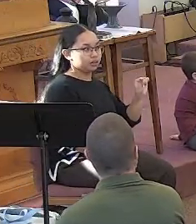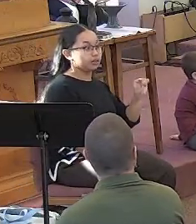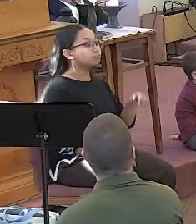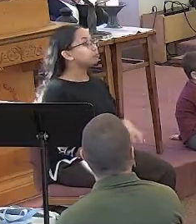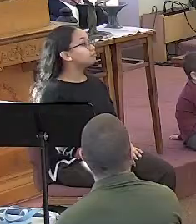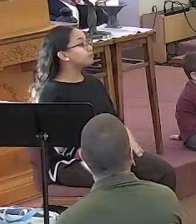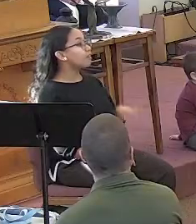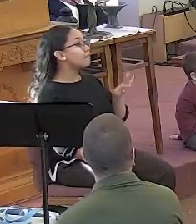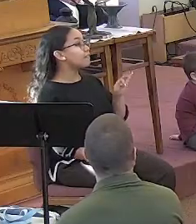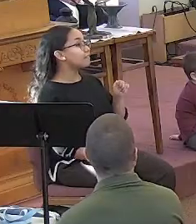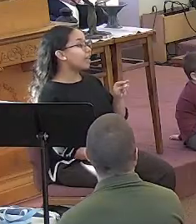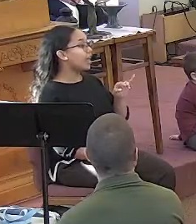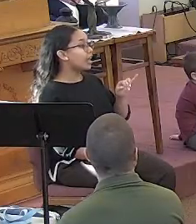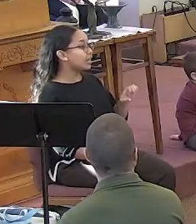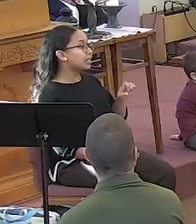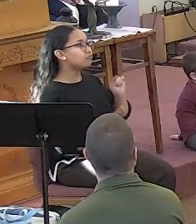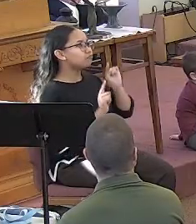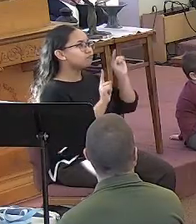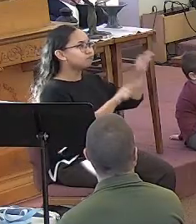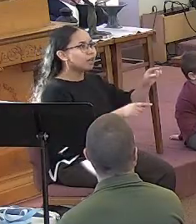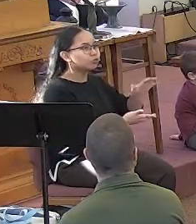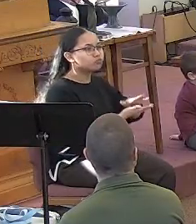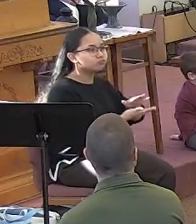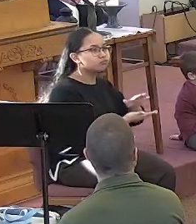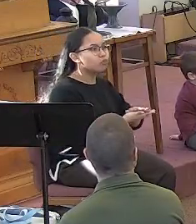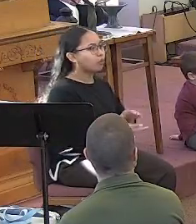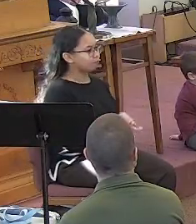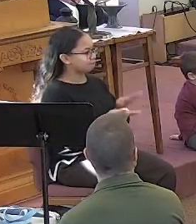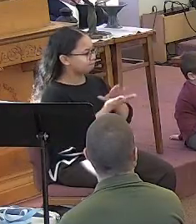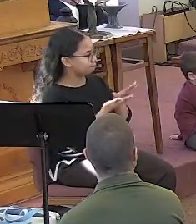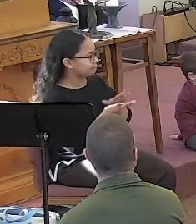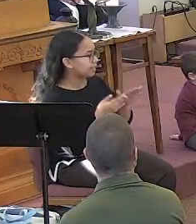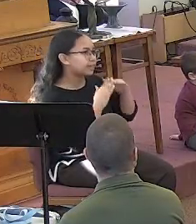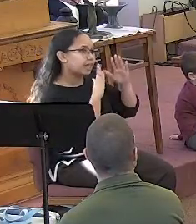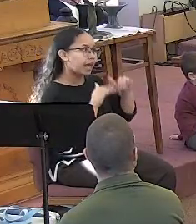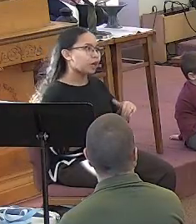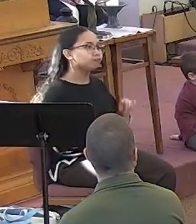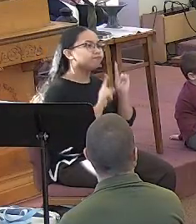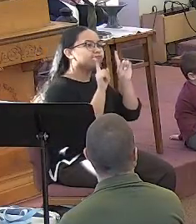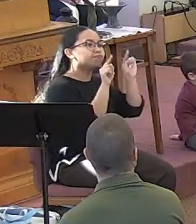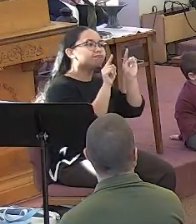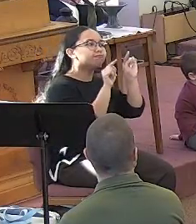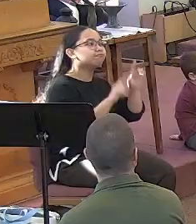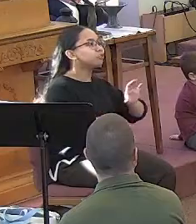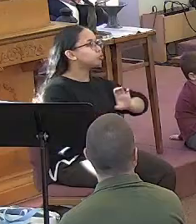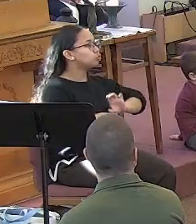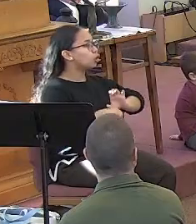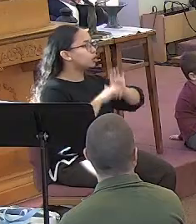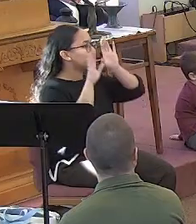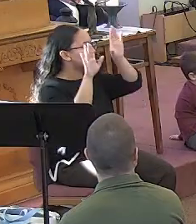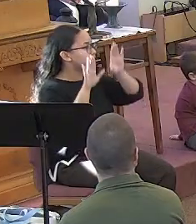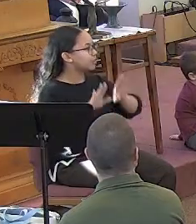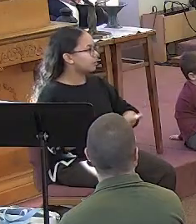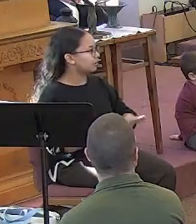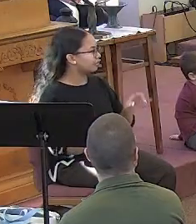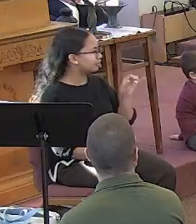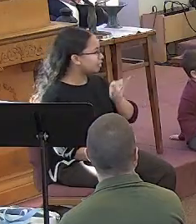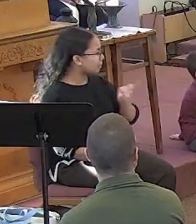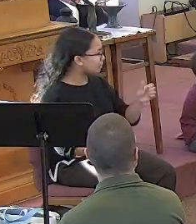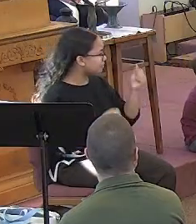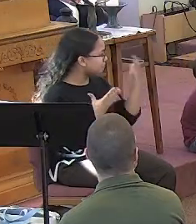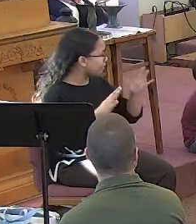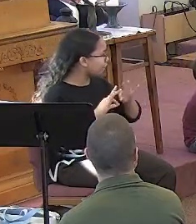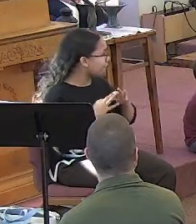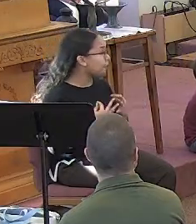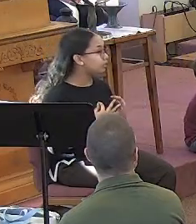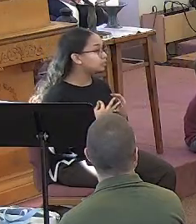Fannie's family went to school, did chores, played in the snow, and went to church on Sundays, just like many families do now. Her